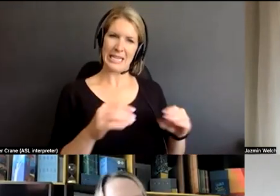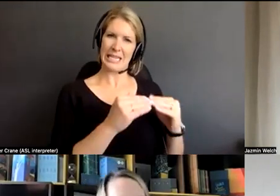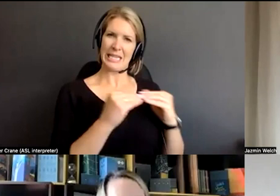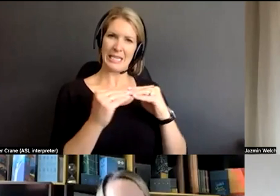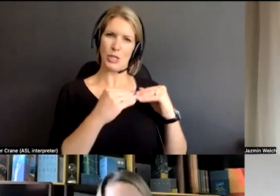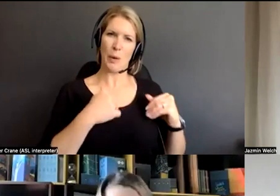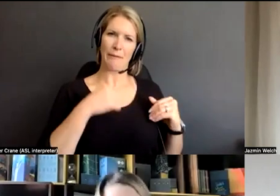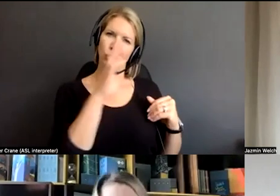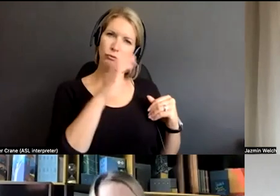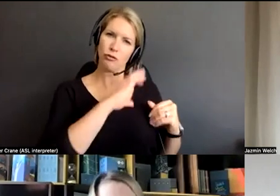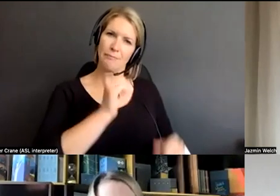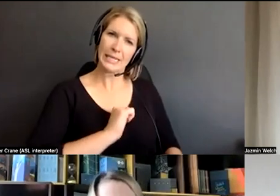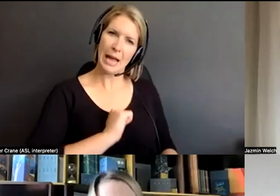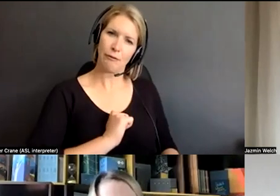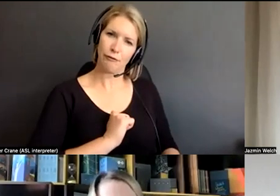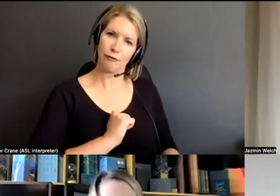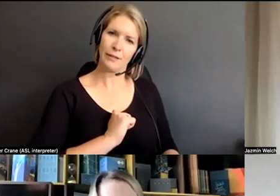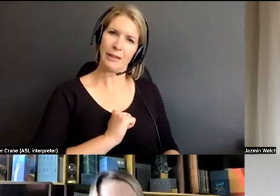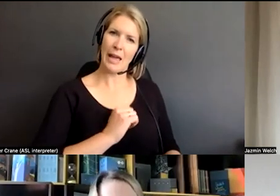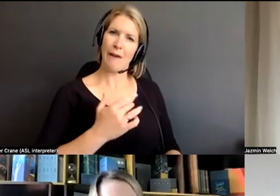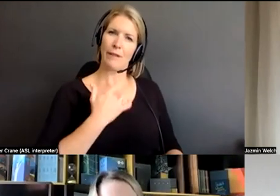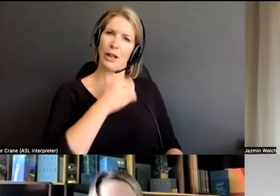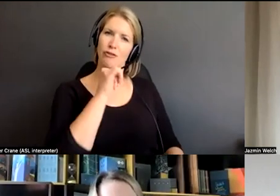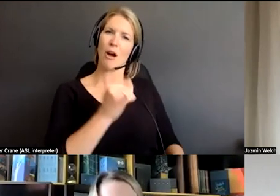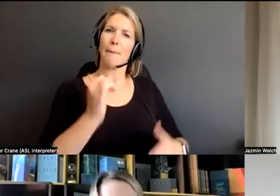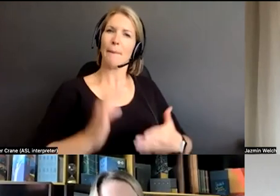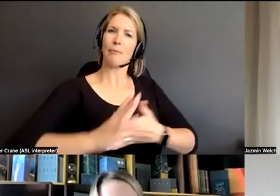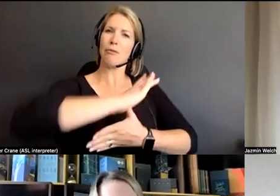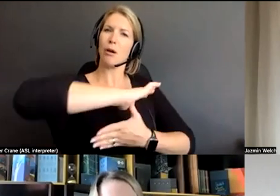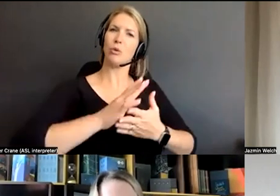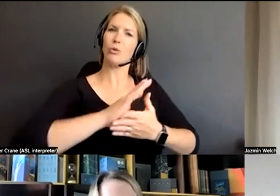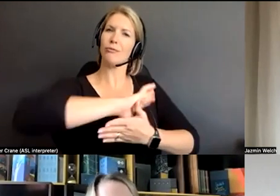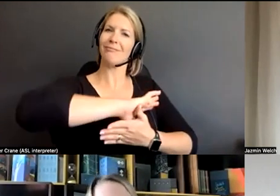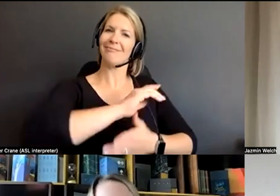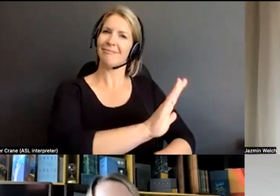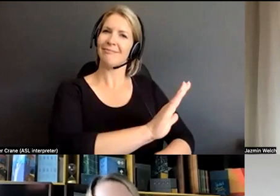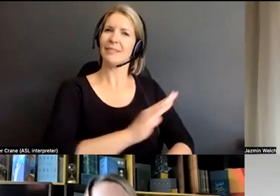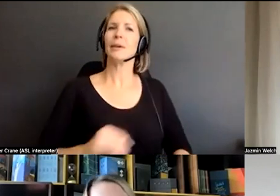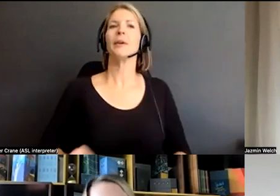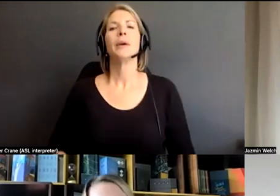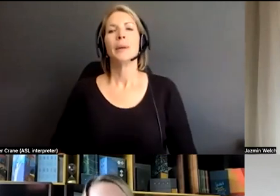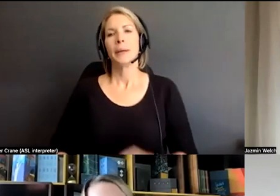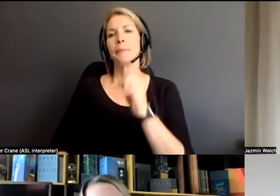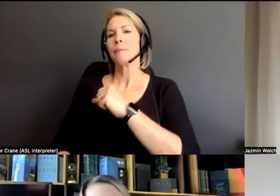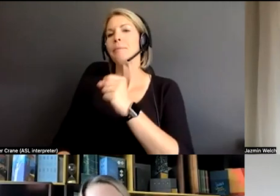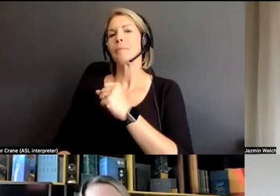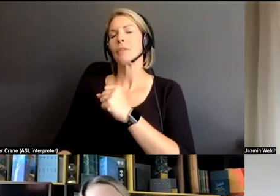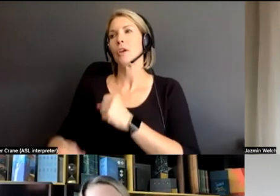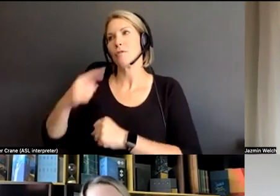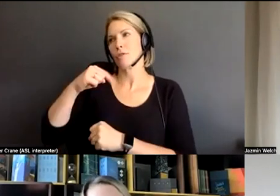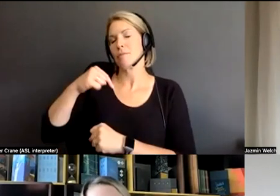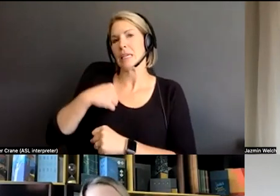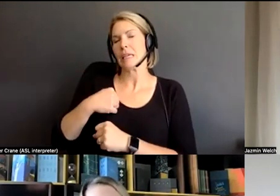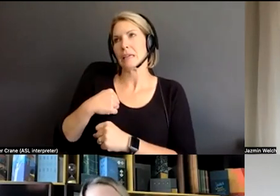neat. It's always easier from my perspective as a book buyer. And you can probably,